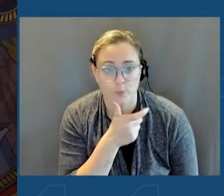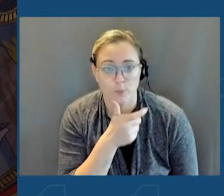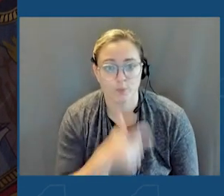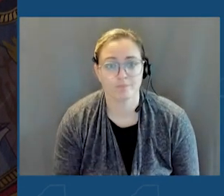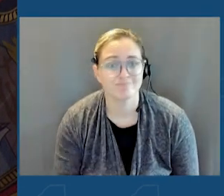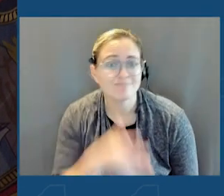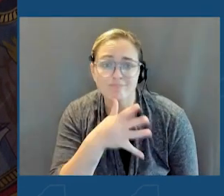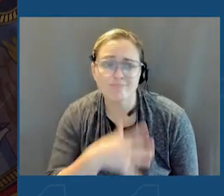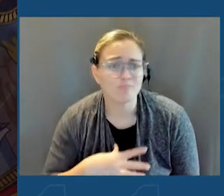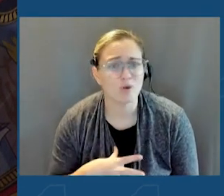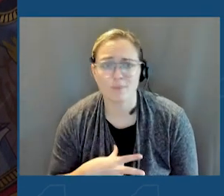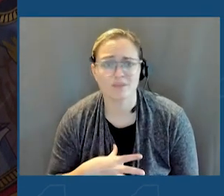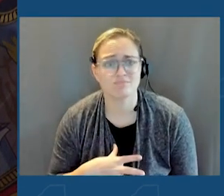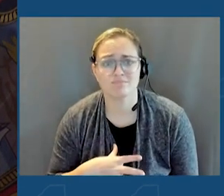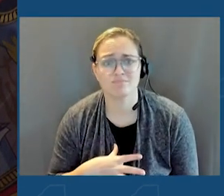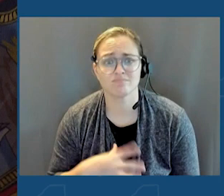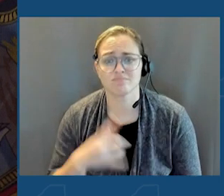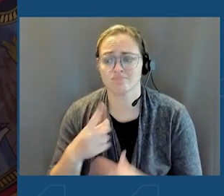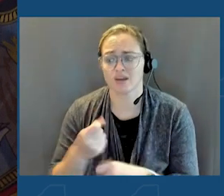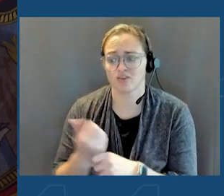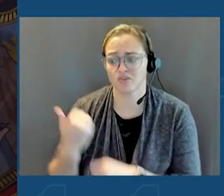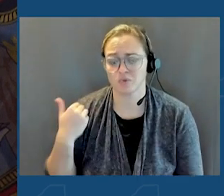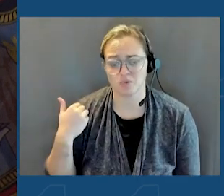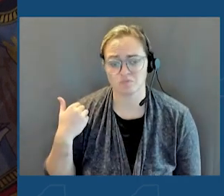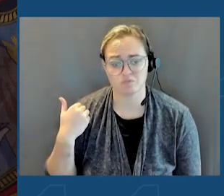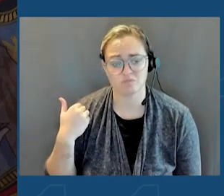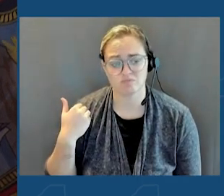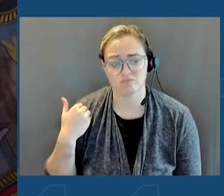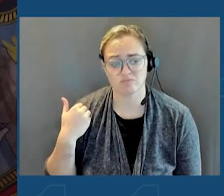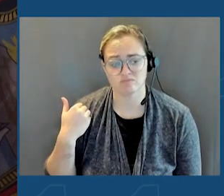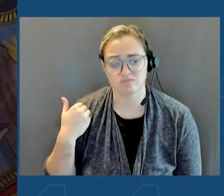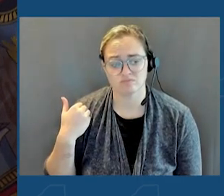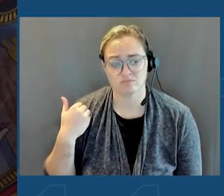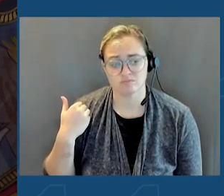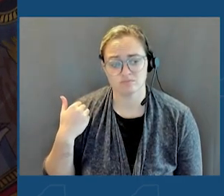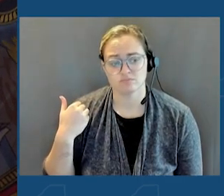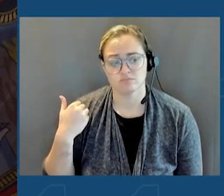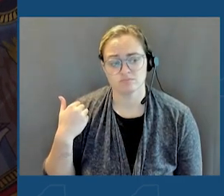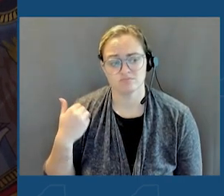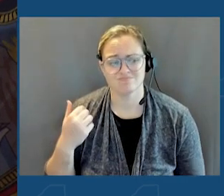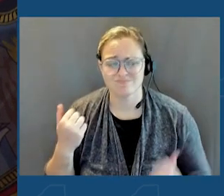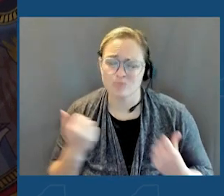Women who that 1 year ago date made them fearful,